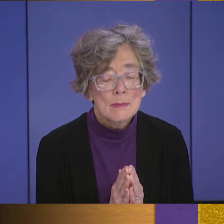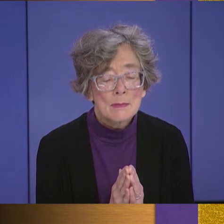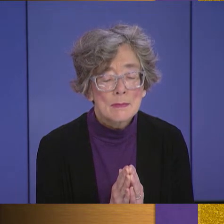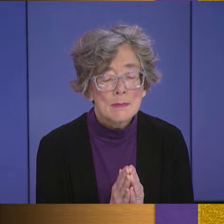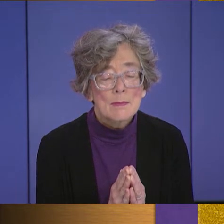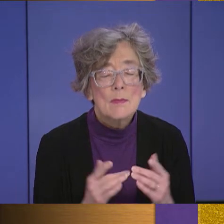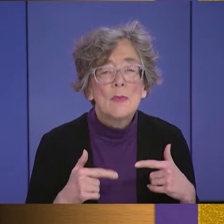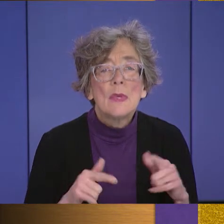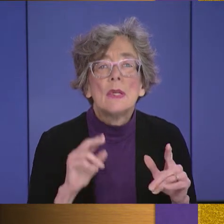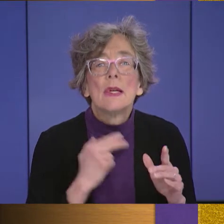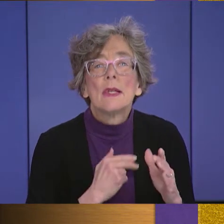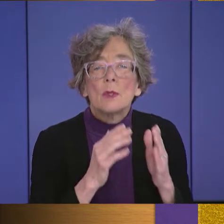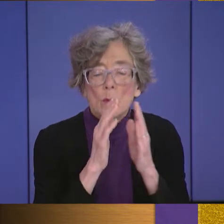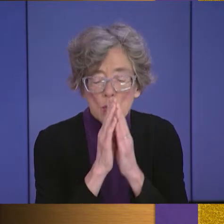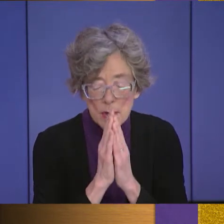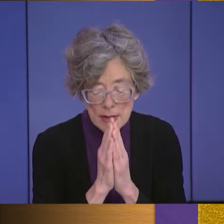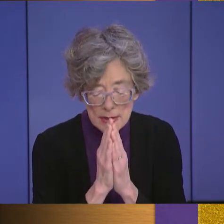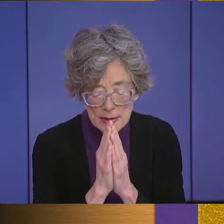Let us pray.